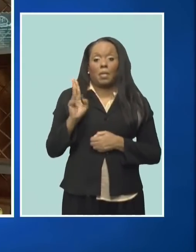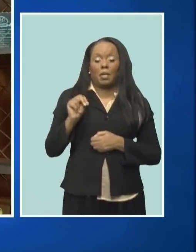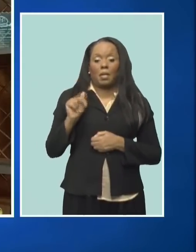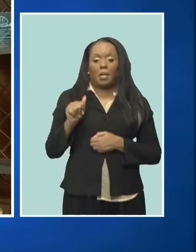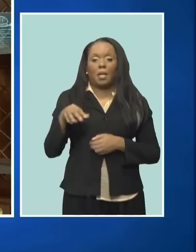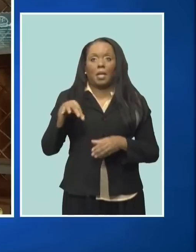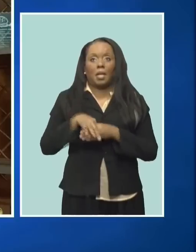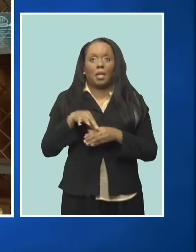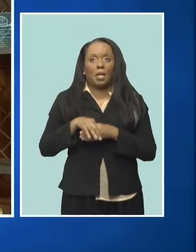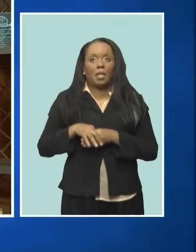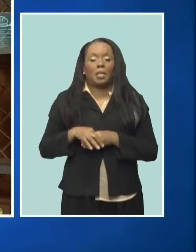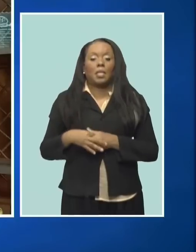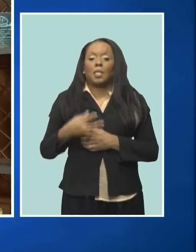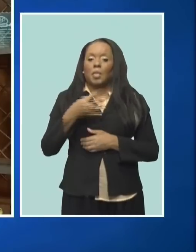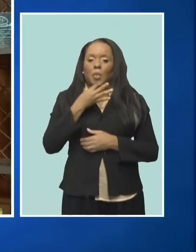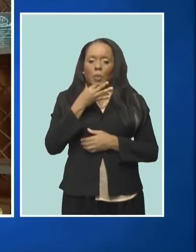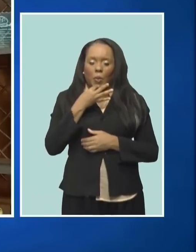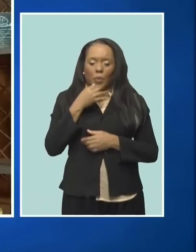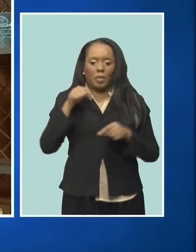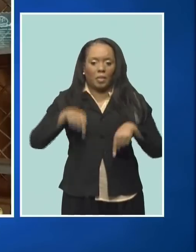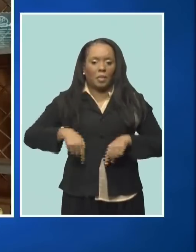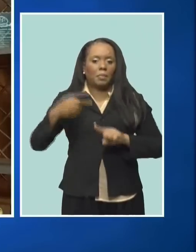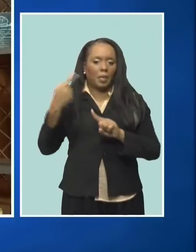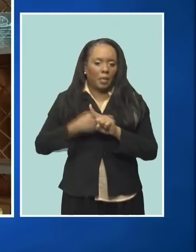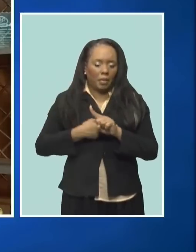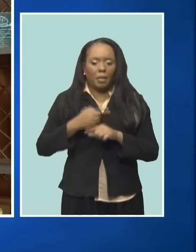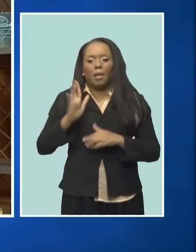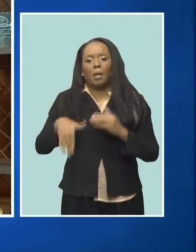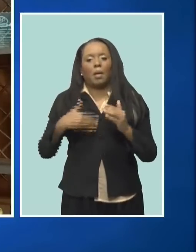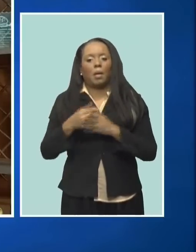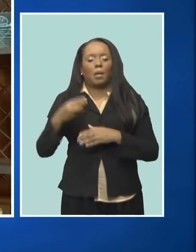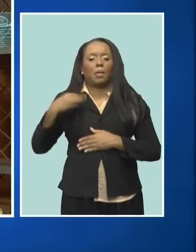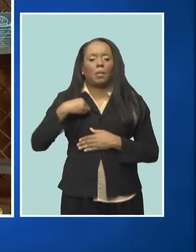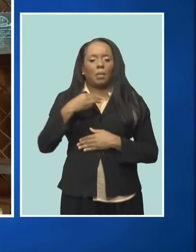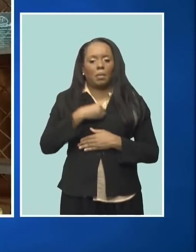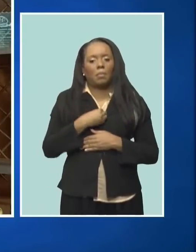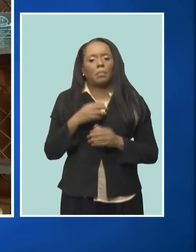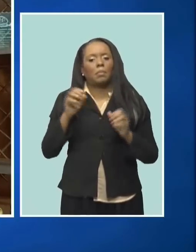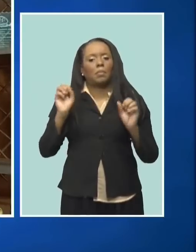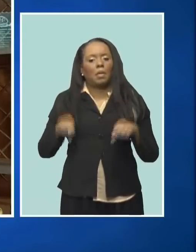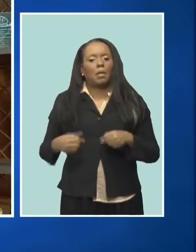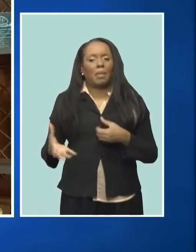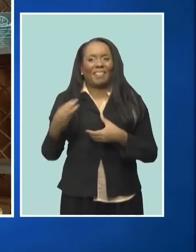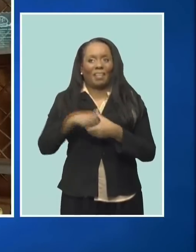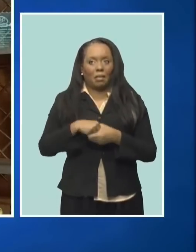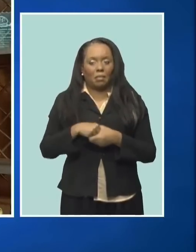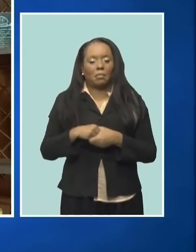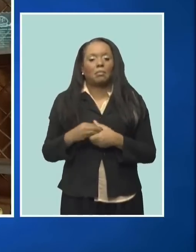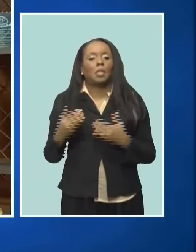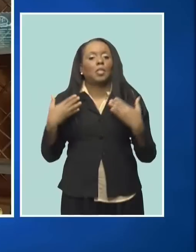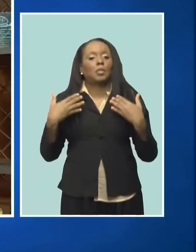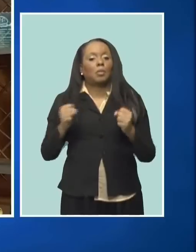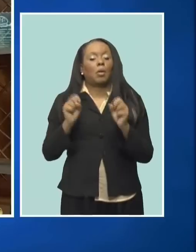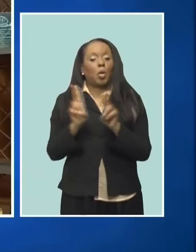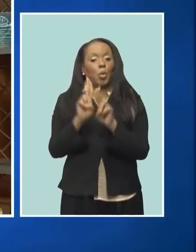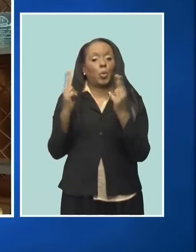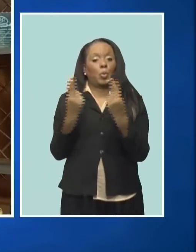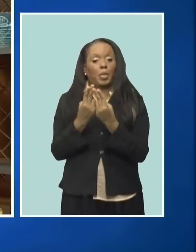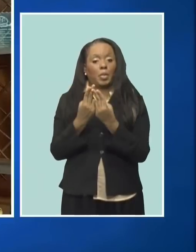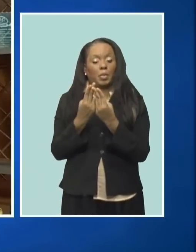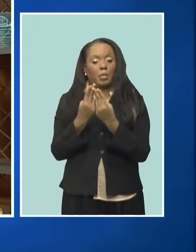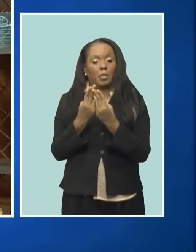occurring in 16 days, all members are encouraged to participate. Strong union representation